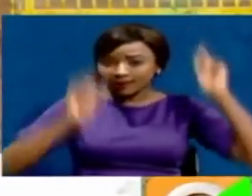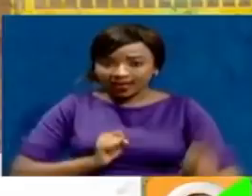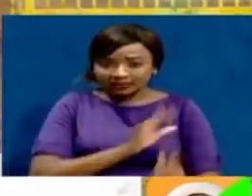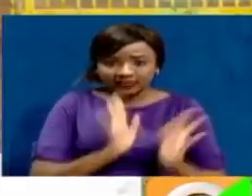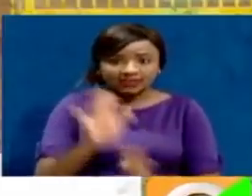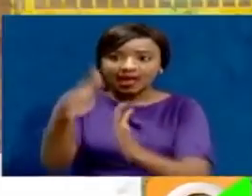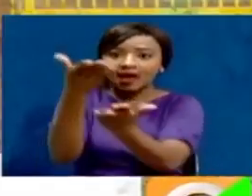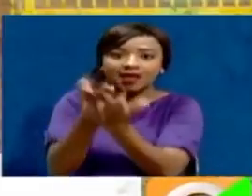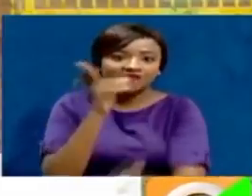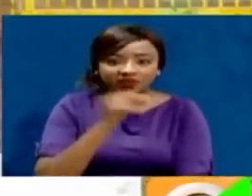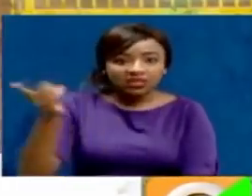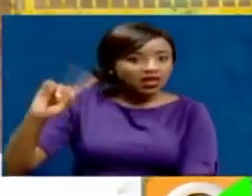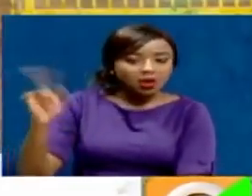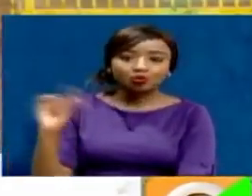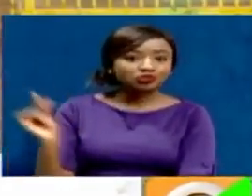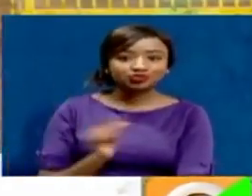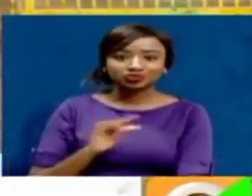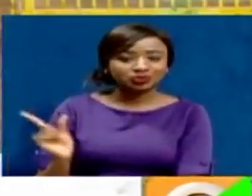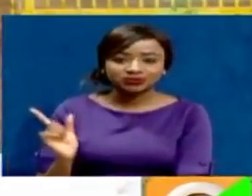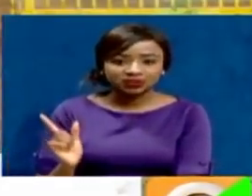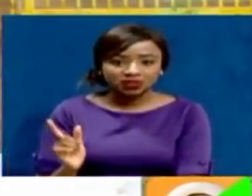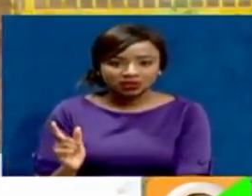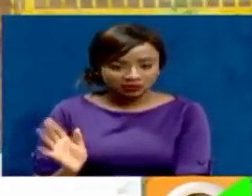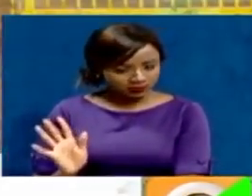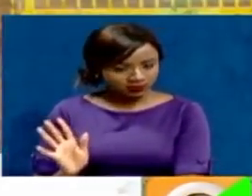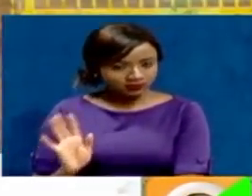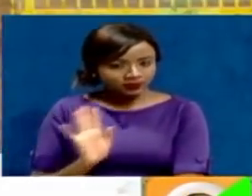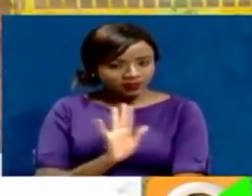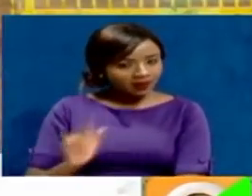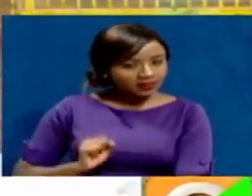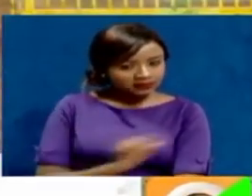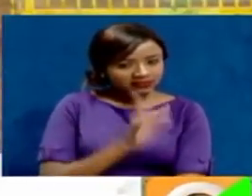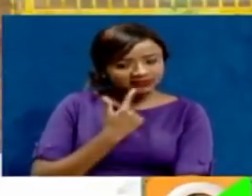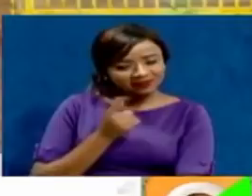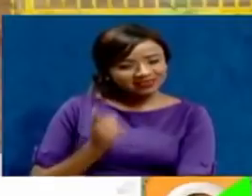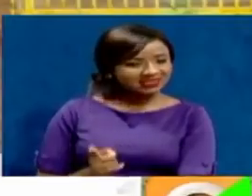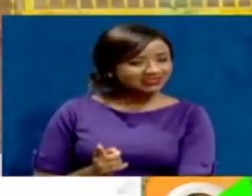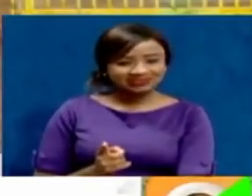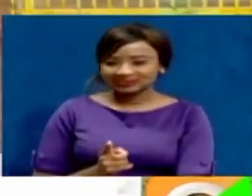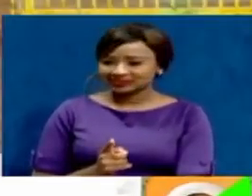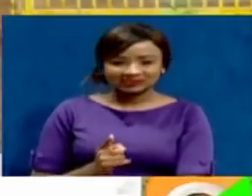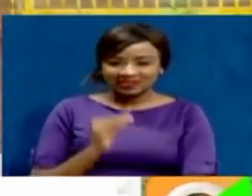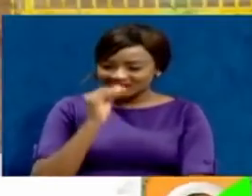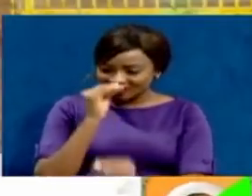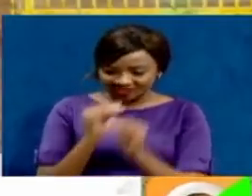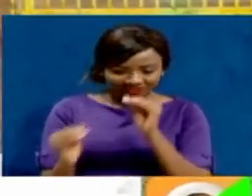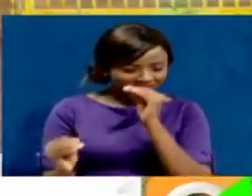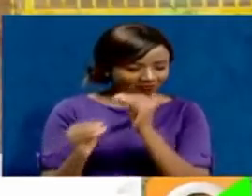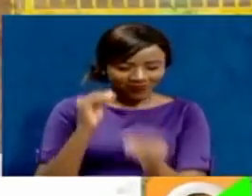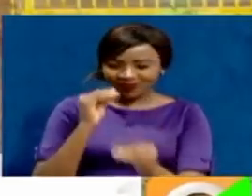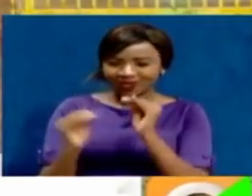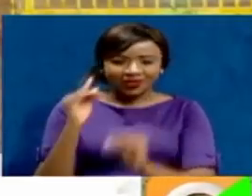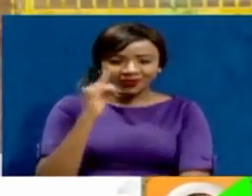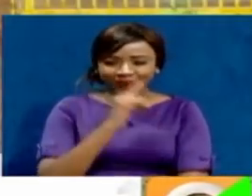Malala found himself at the Nairobi Area Police Station. And what now senators are terming as strong-arm tactics by the government